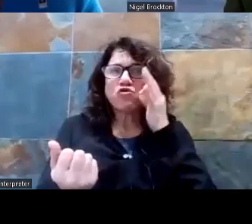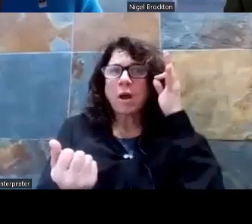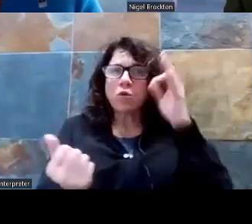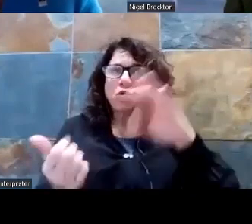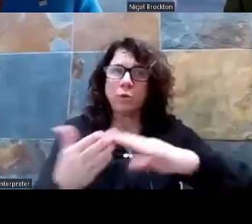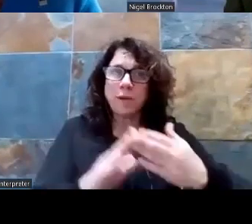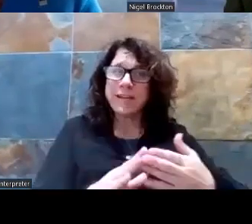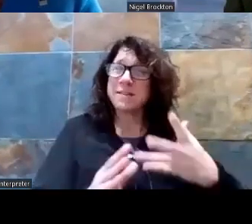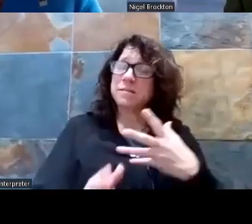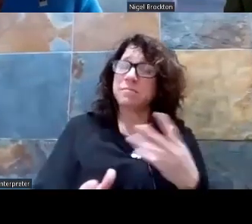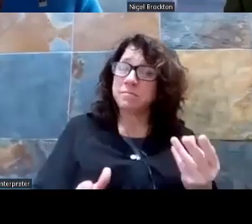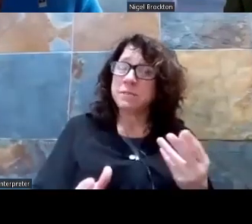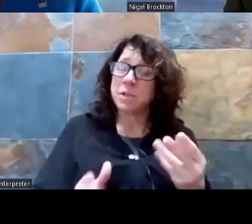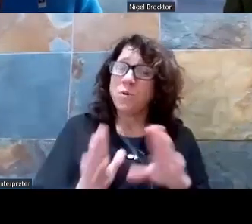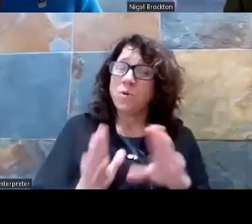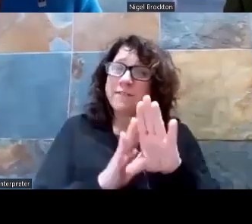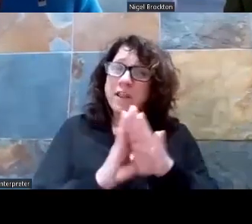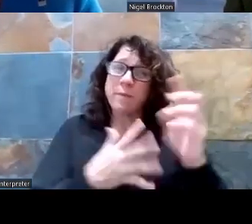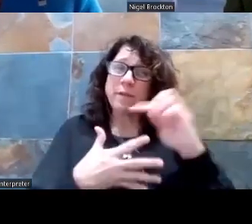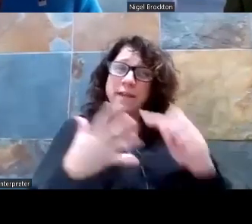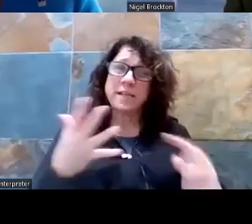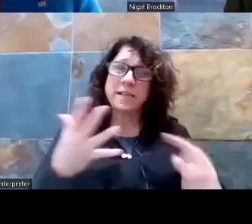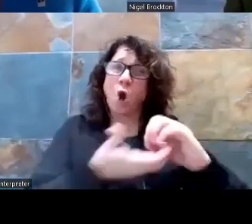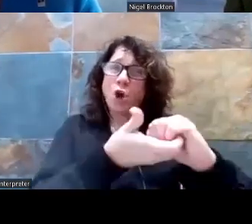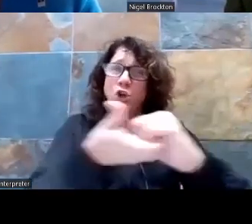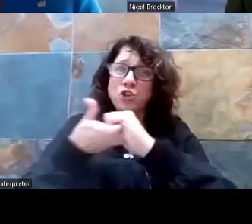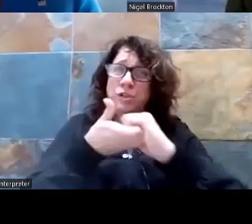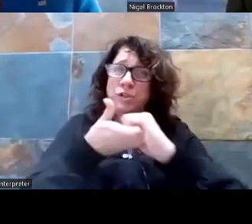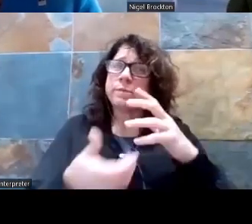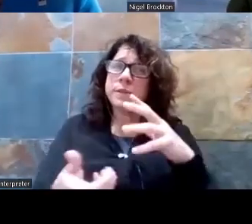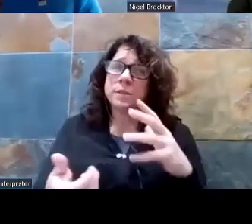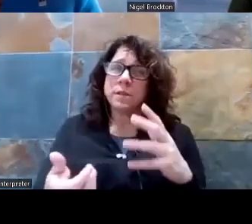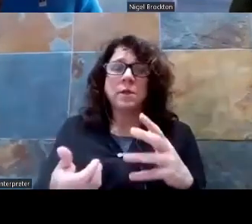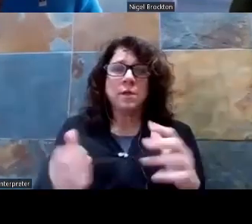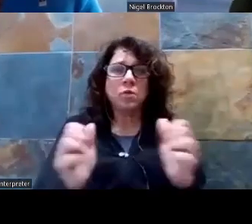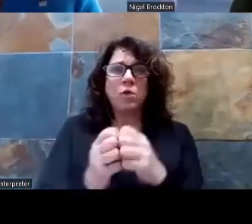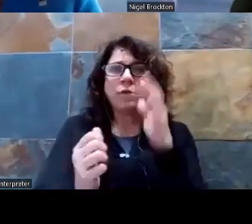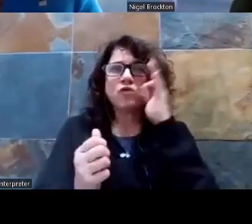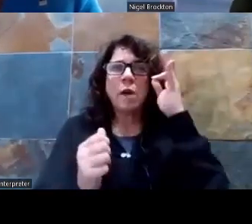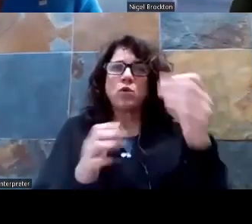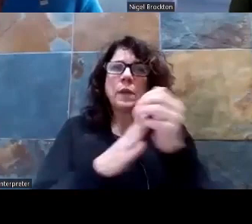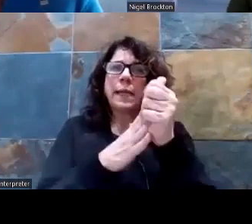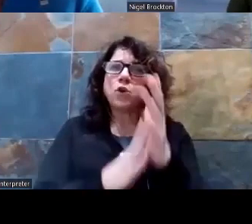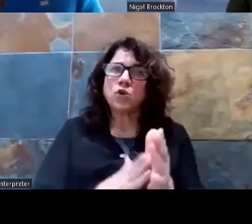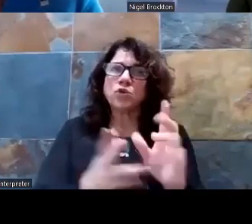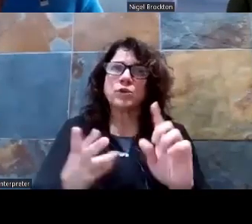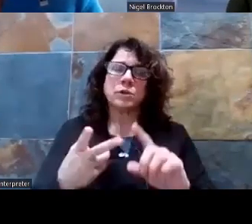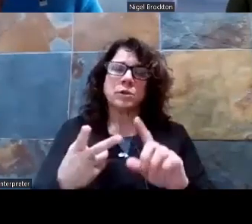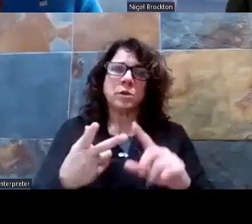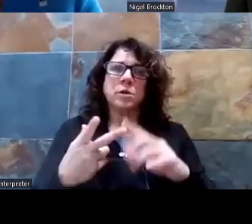communities. So developing these partnerships, you know, with tribal leadership, with tribal elders,